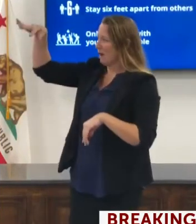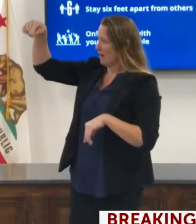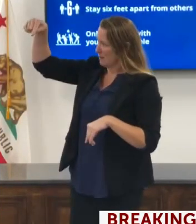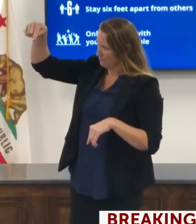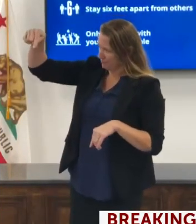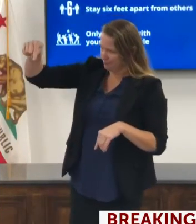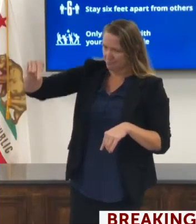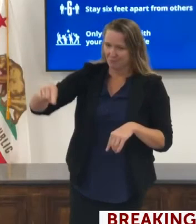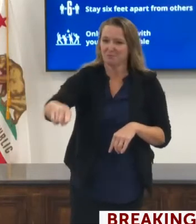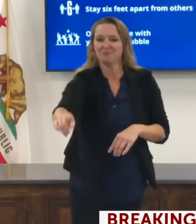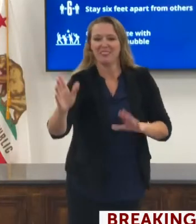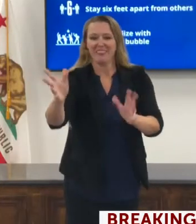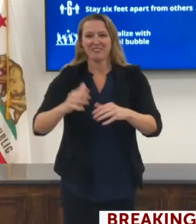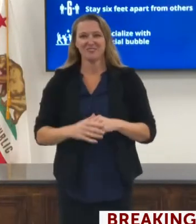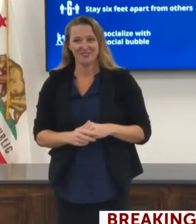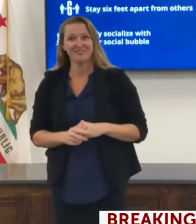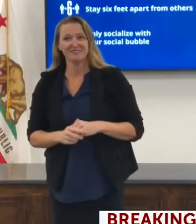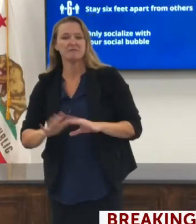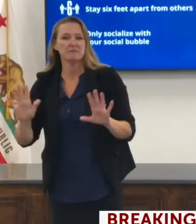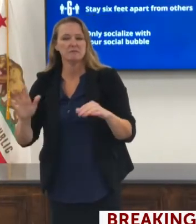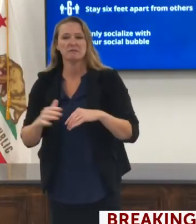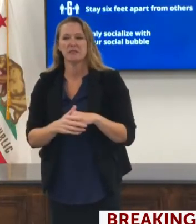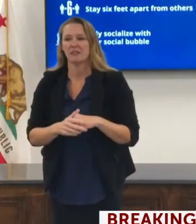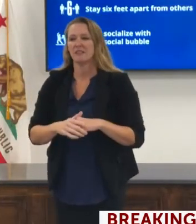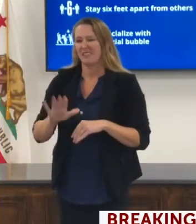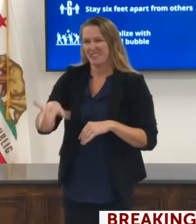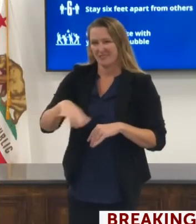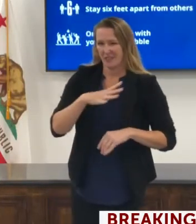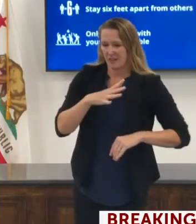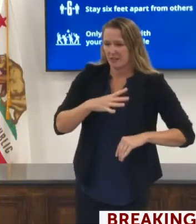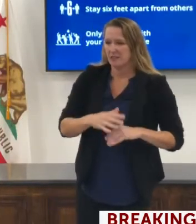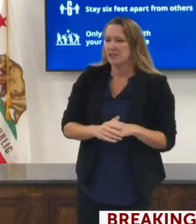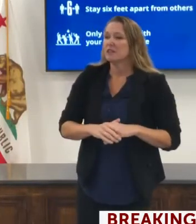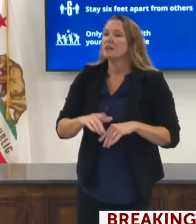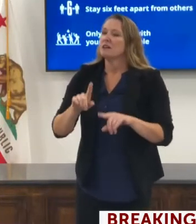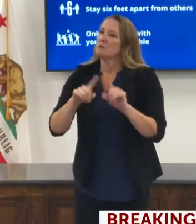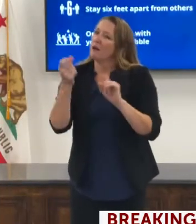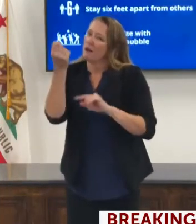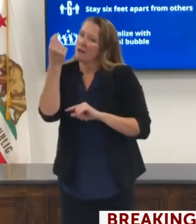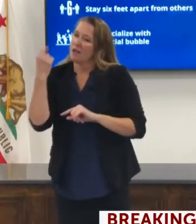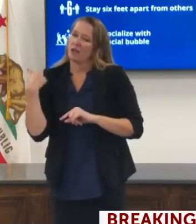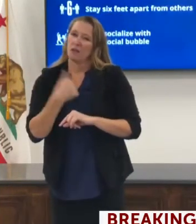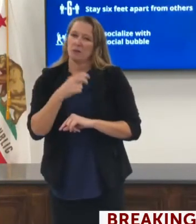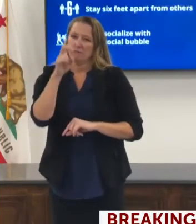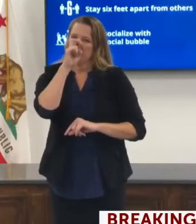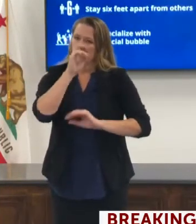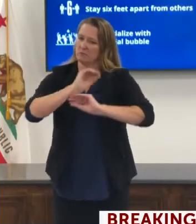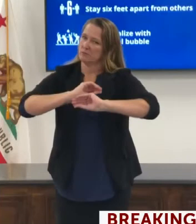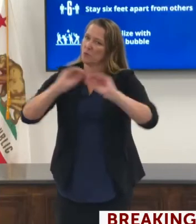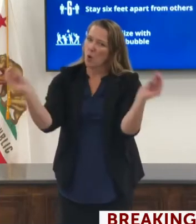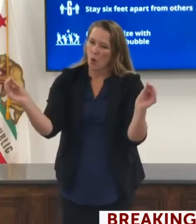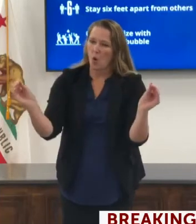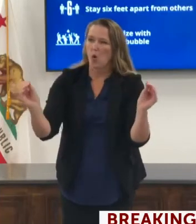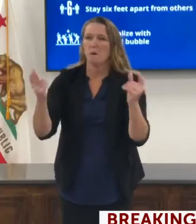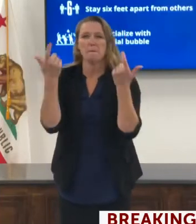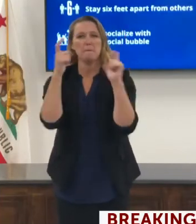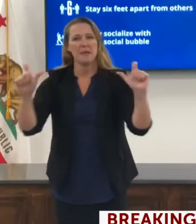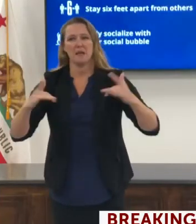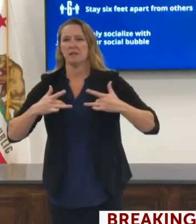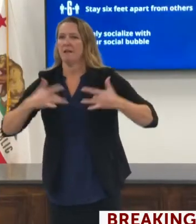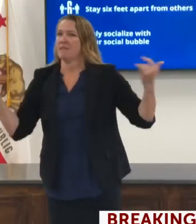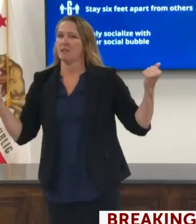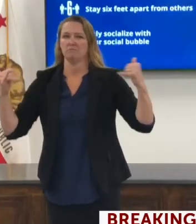And we have put a hard stop, however, on, you know, large events, entertainment, indoor or outdoor haunted